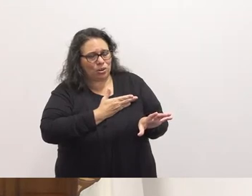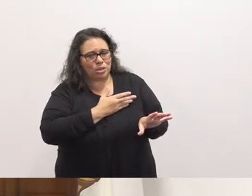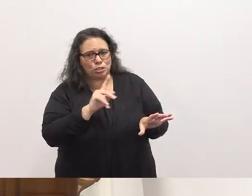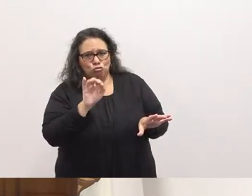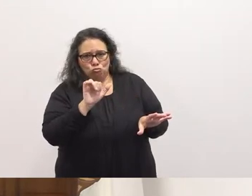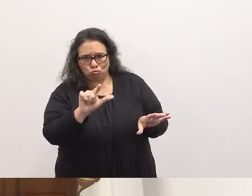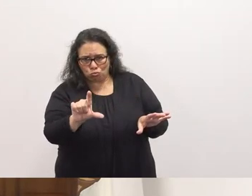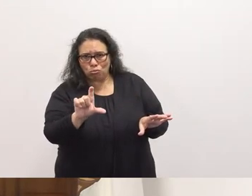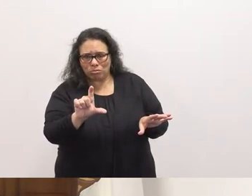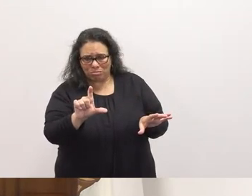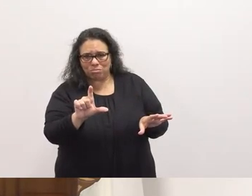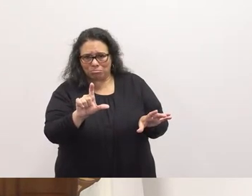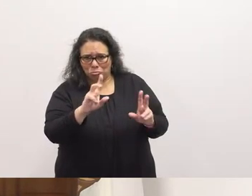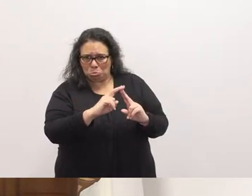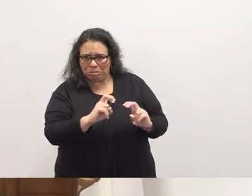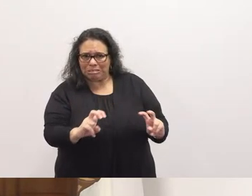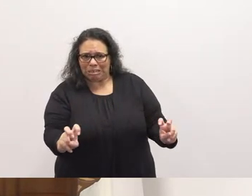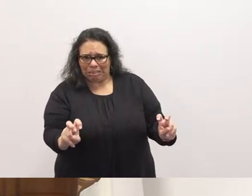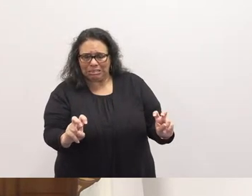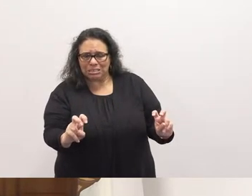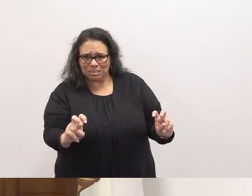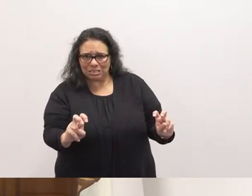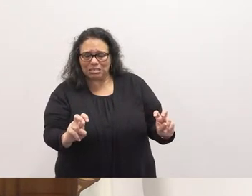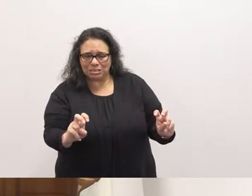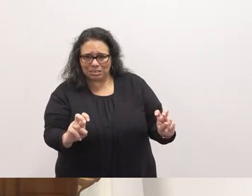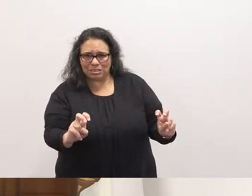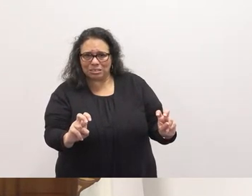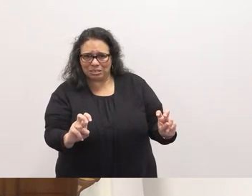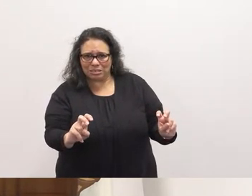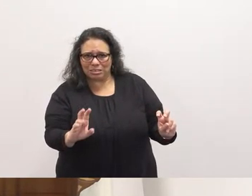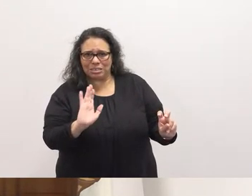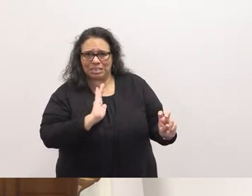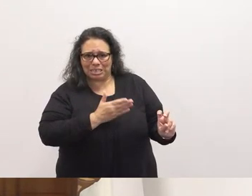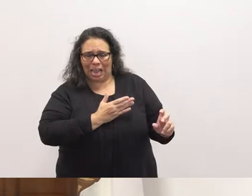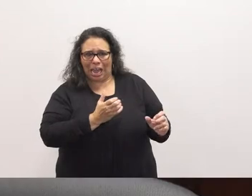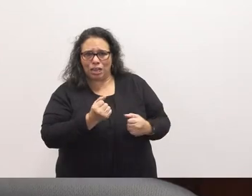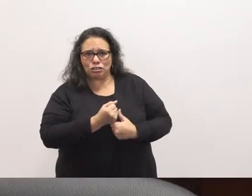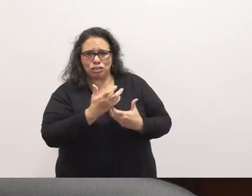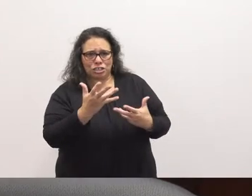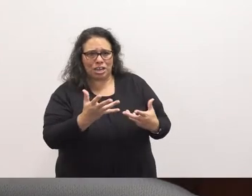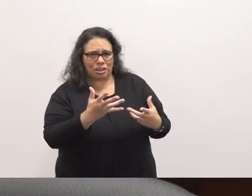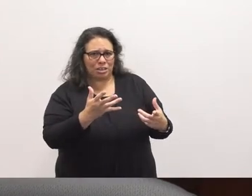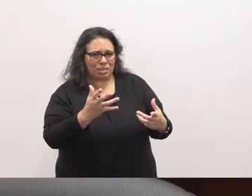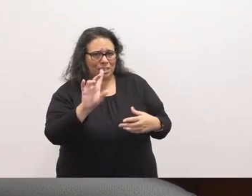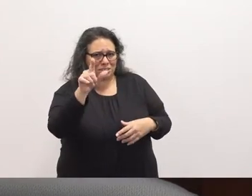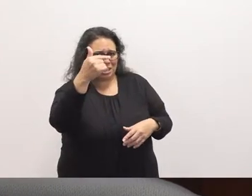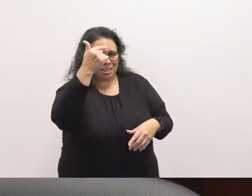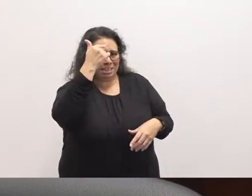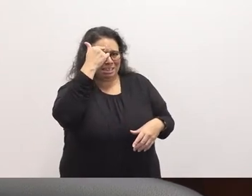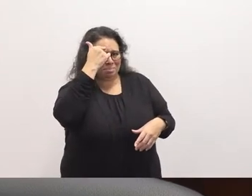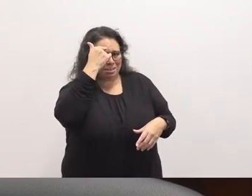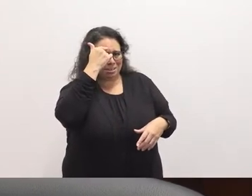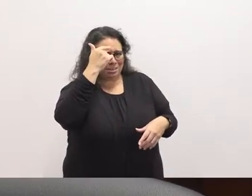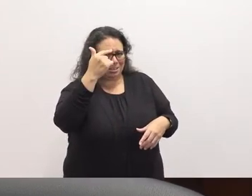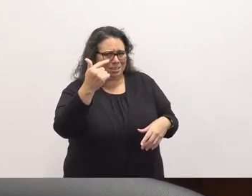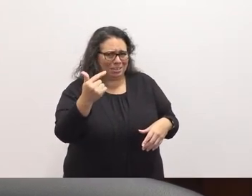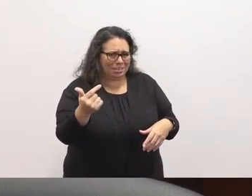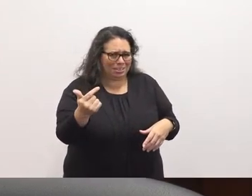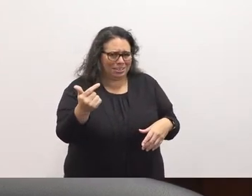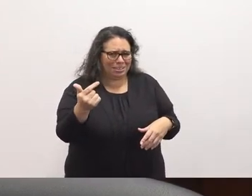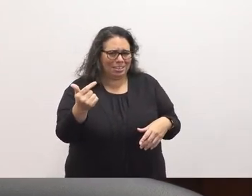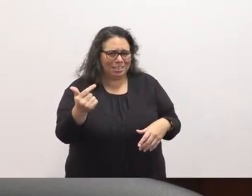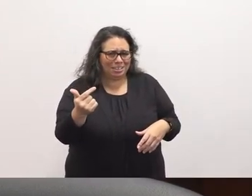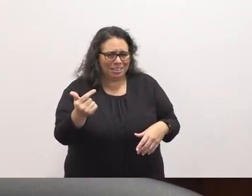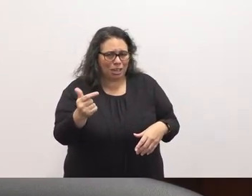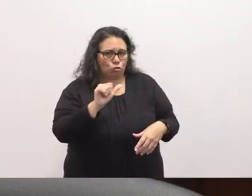tool to assess our shared governance. And what did we come up with? I think,